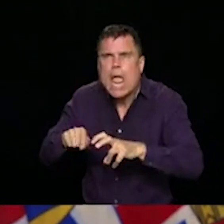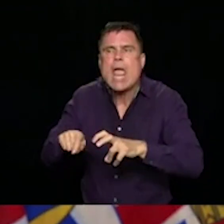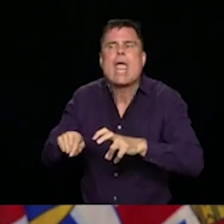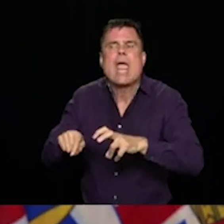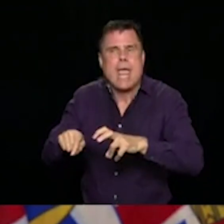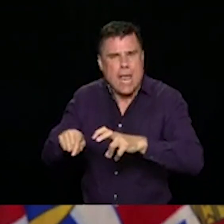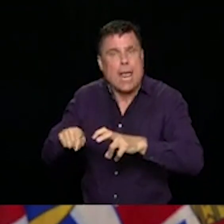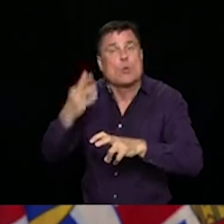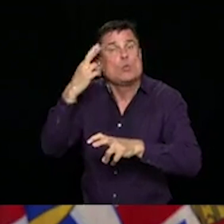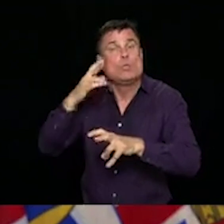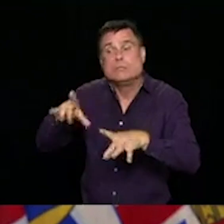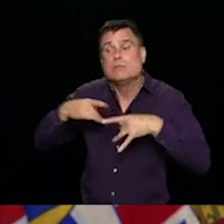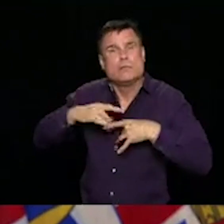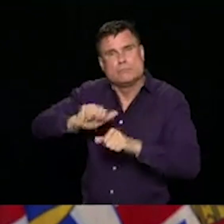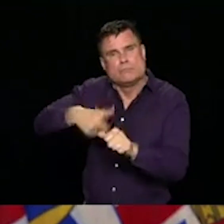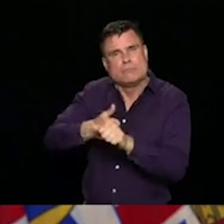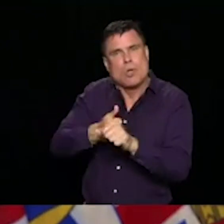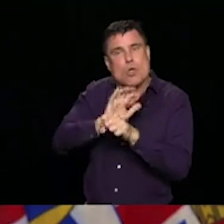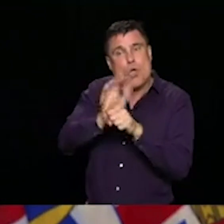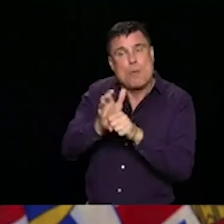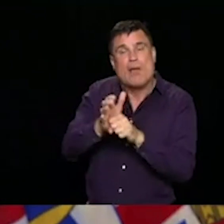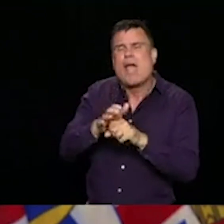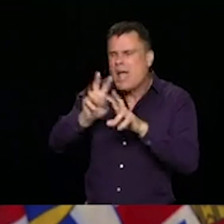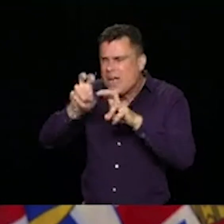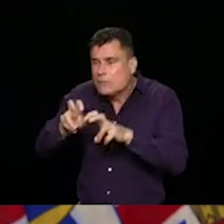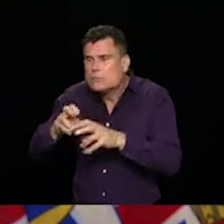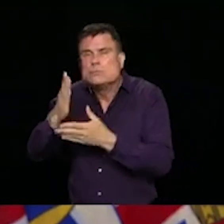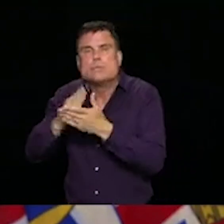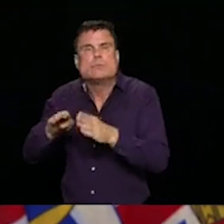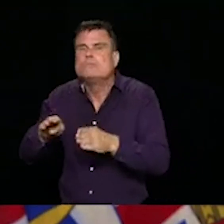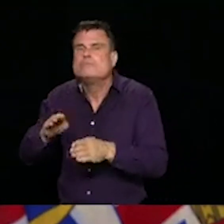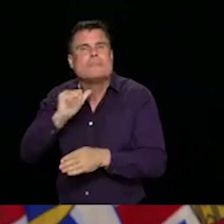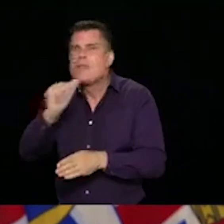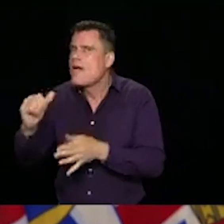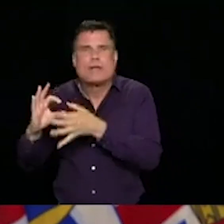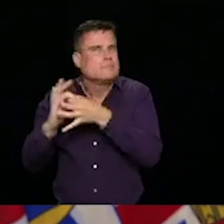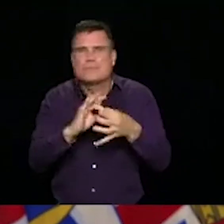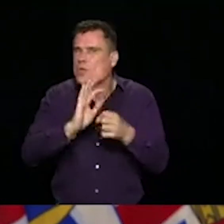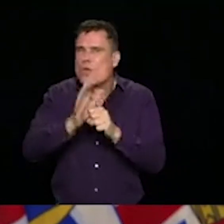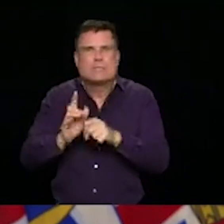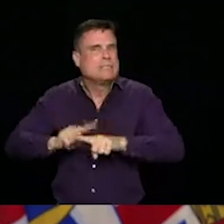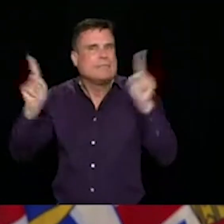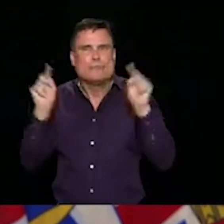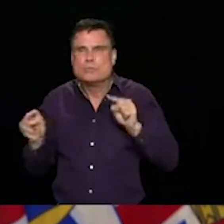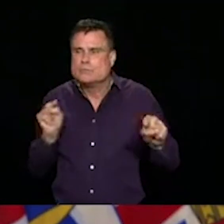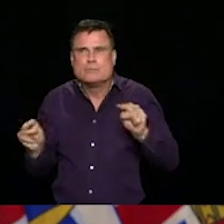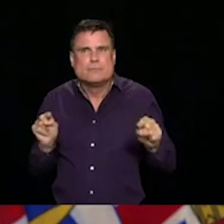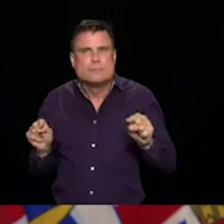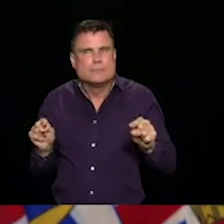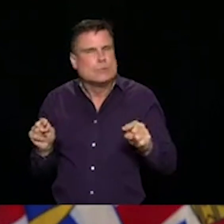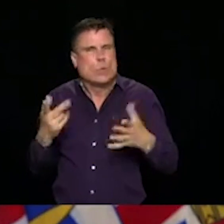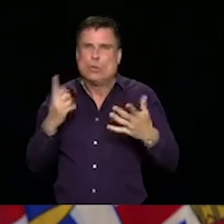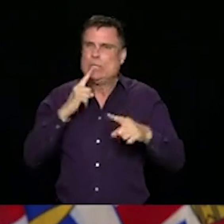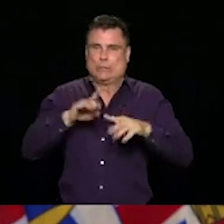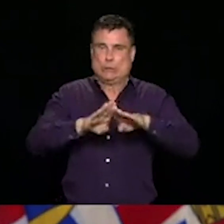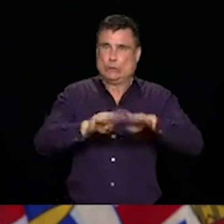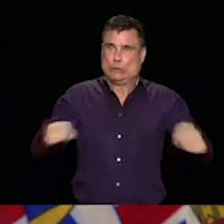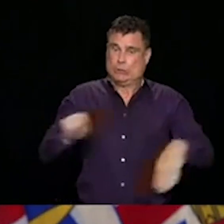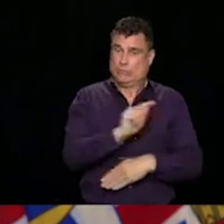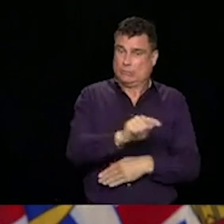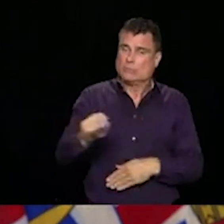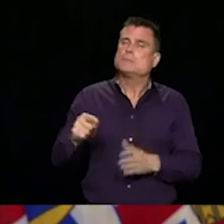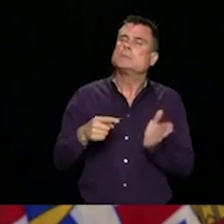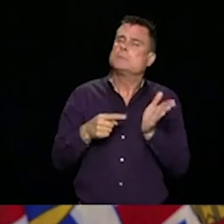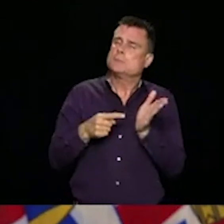arisen mostly in younger children after infections, some viral infections, some bacterial infections. So it